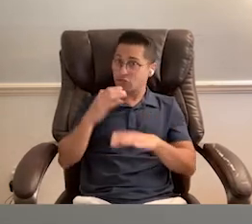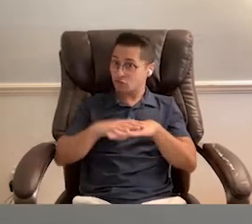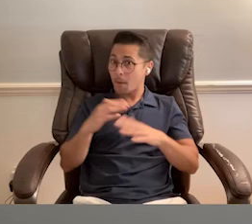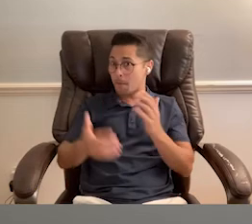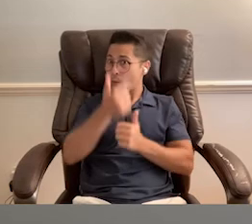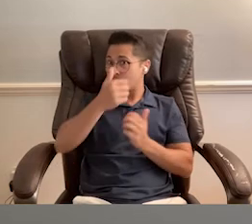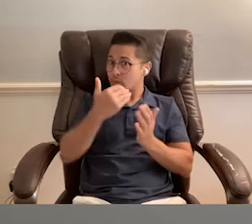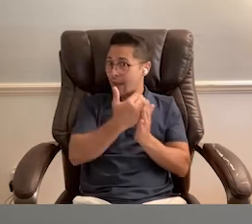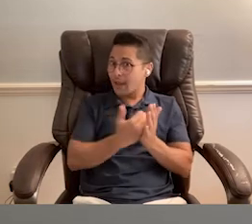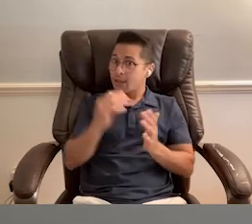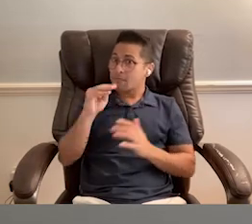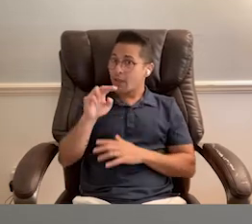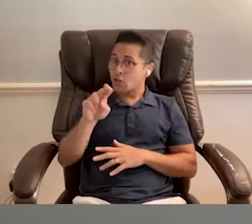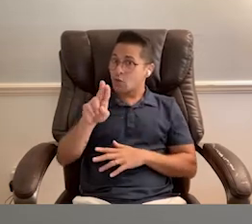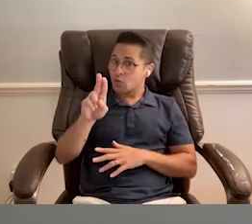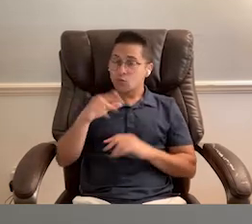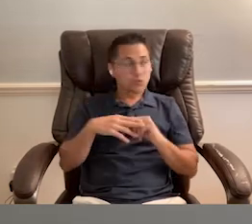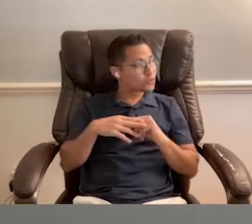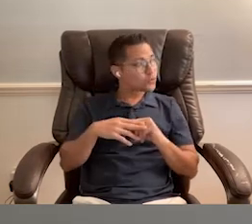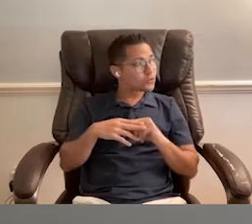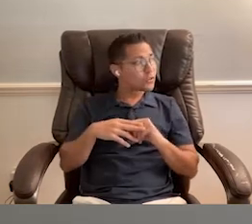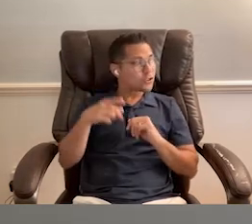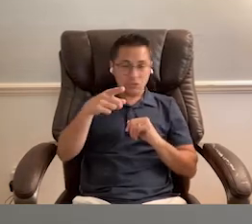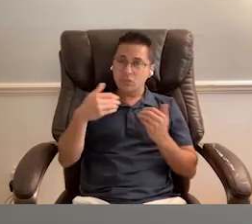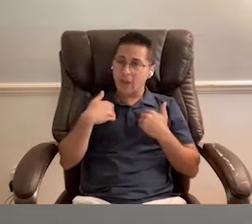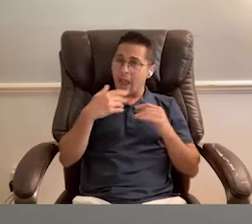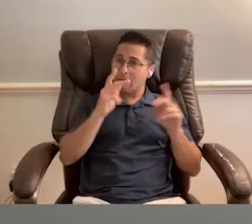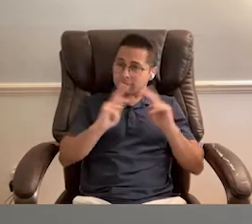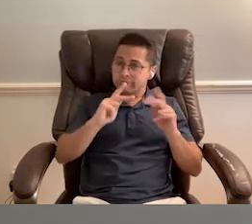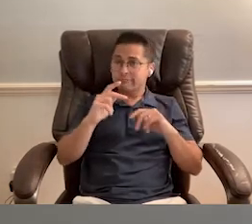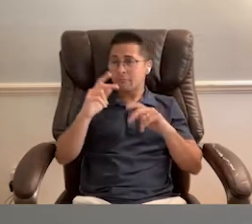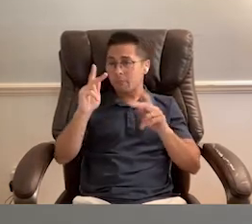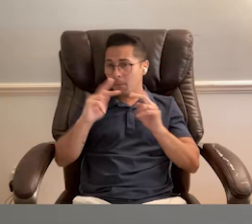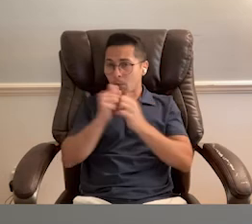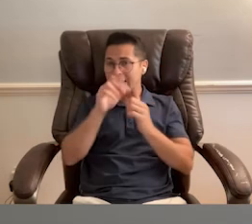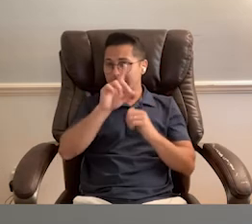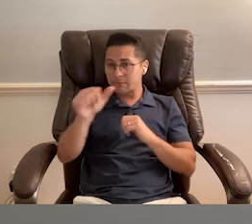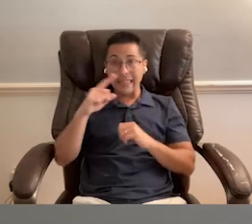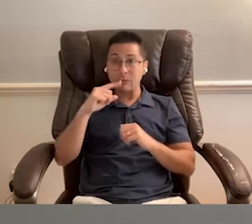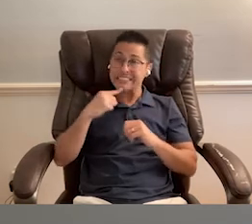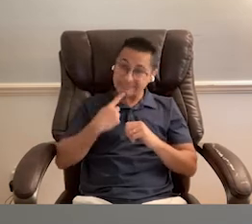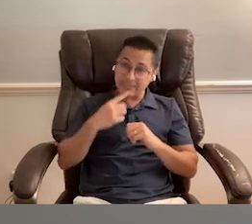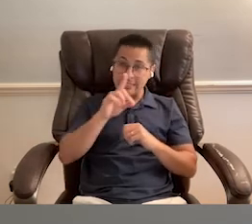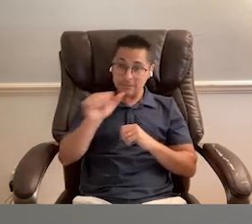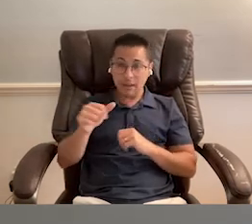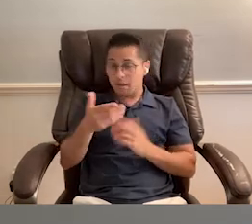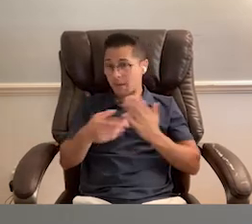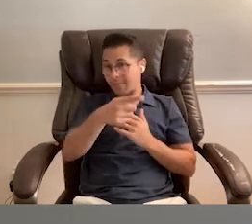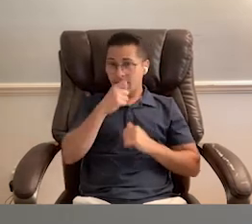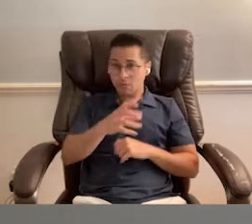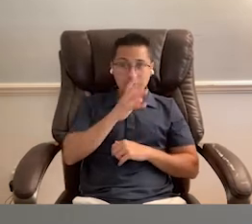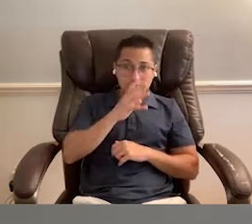menus. So, because you have individuals or students with disabilities with very significant disabilities, and they might